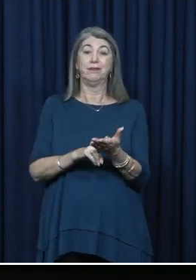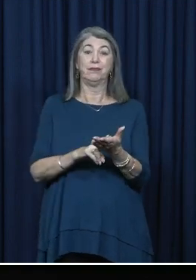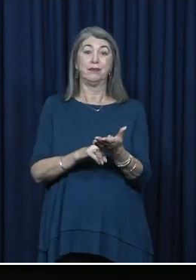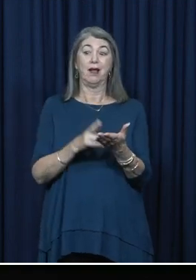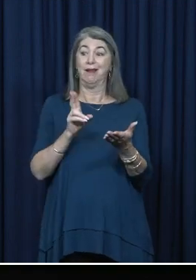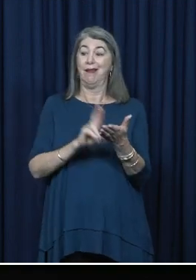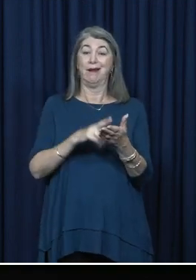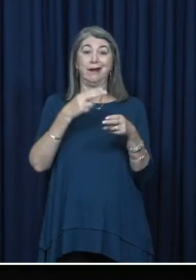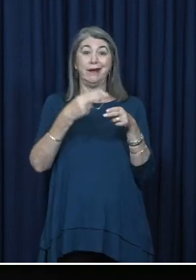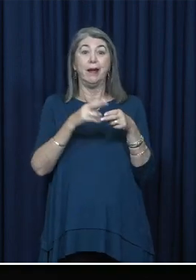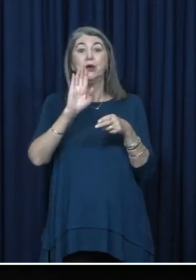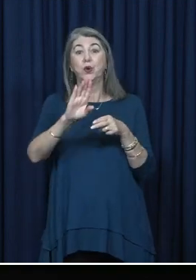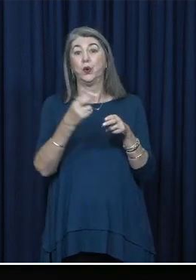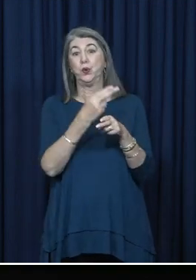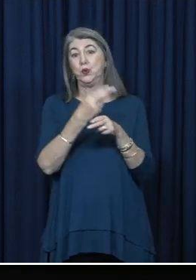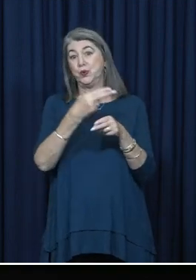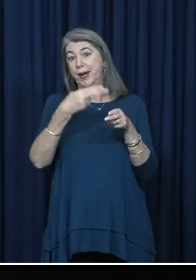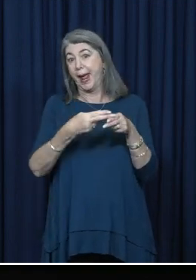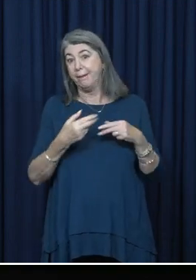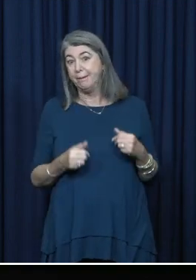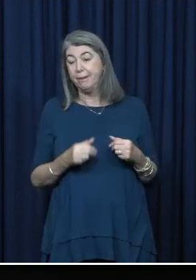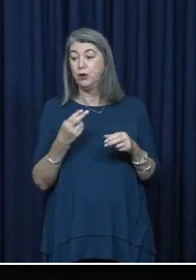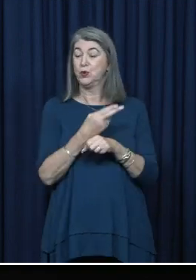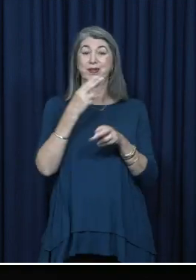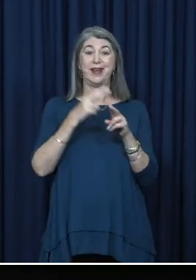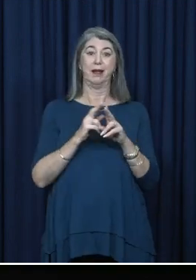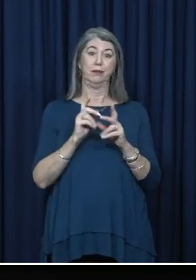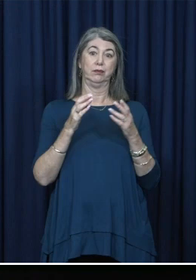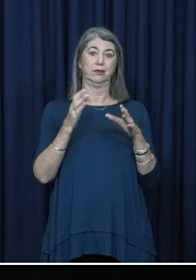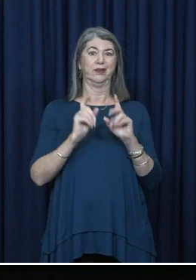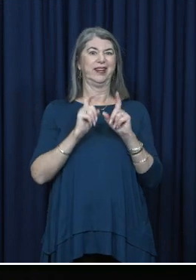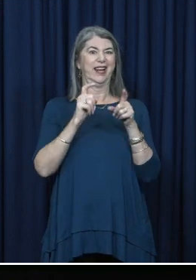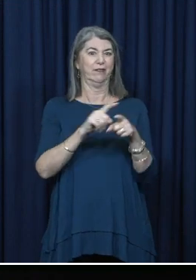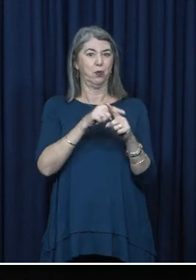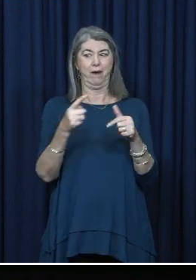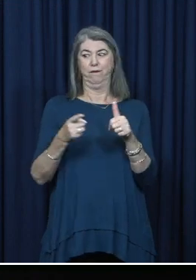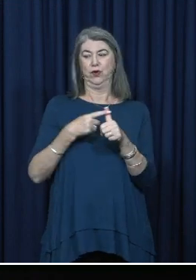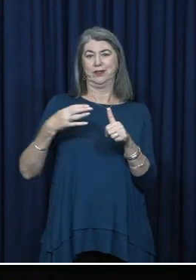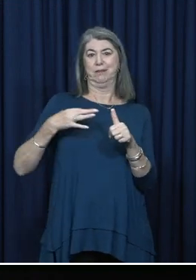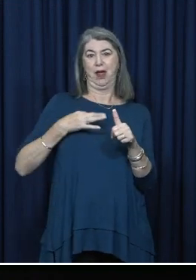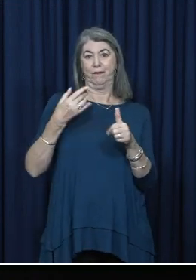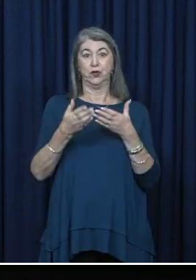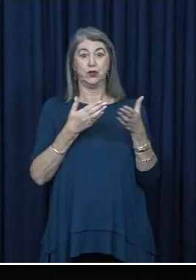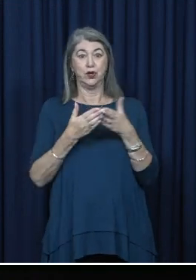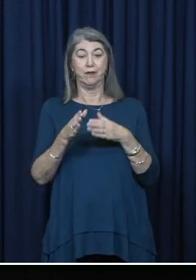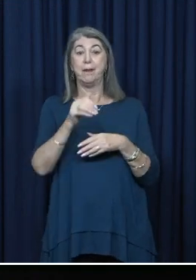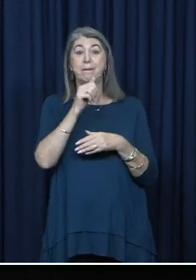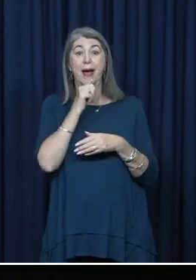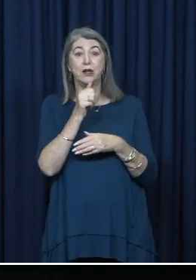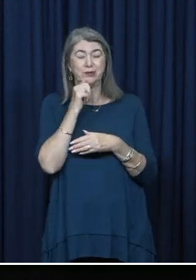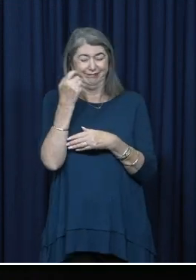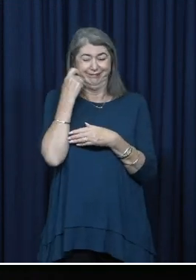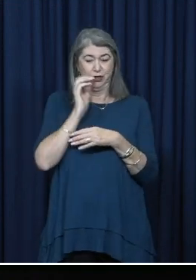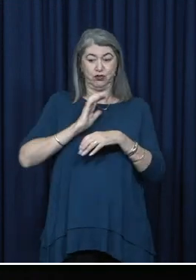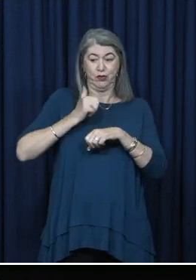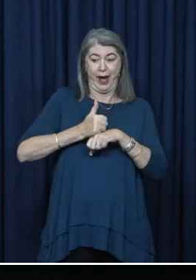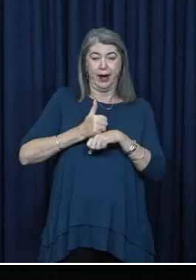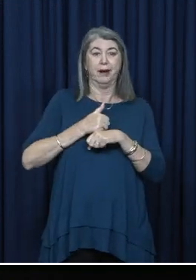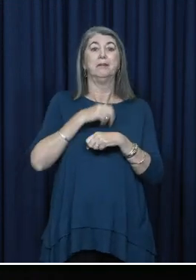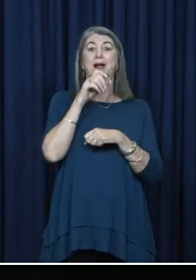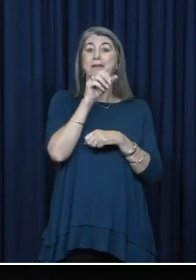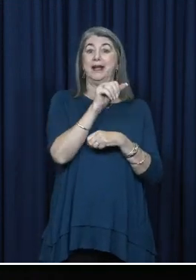login name is your username. That username was given to you when you first applied for the service. The password is what you created. It must be